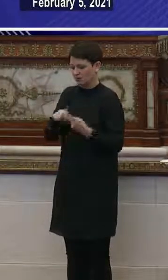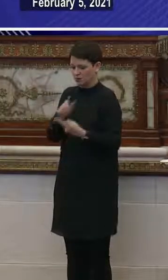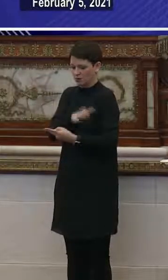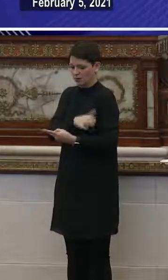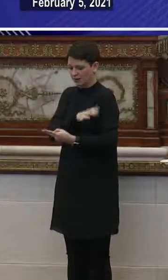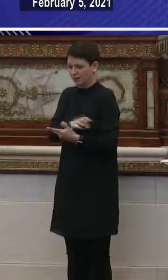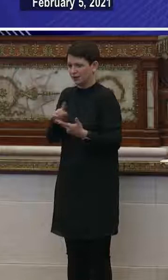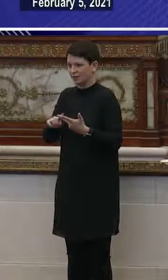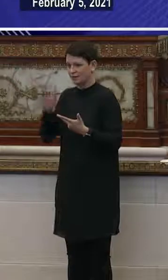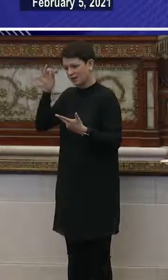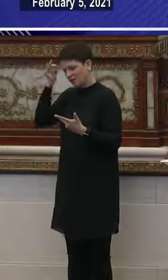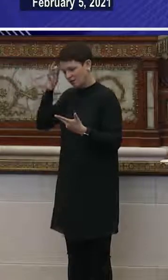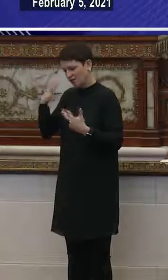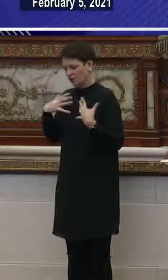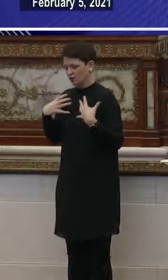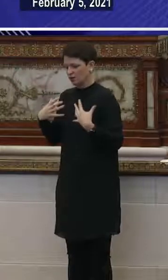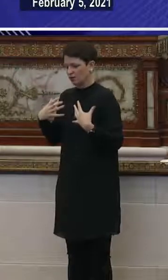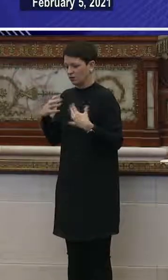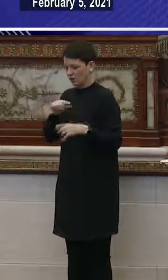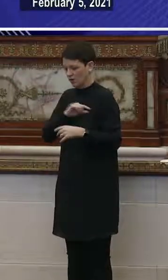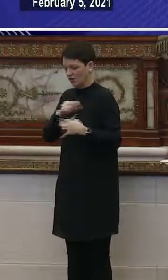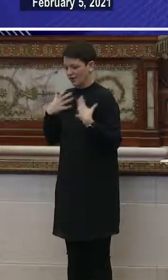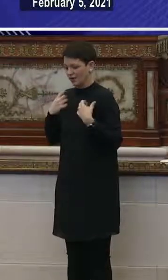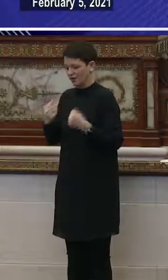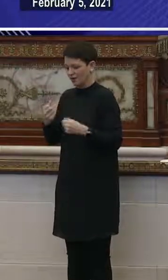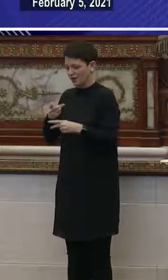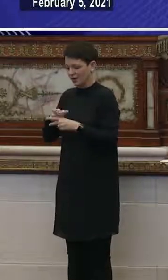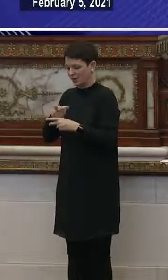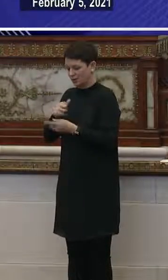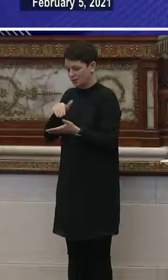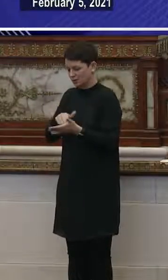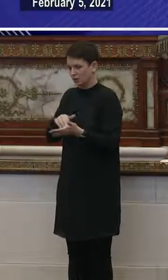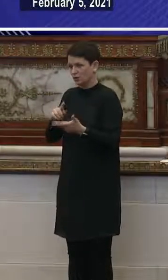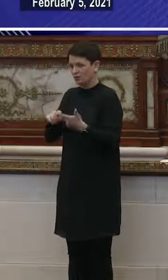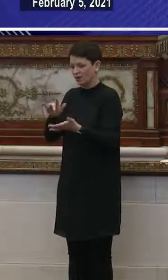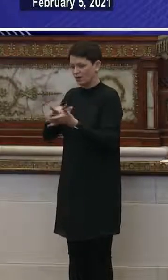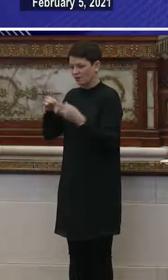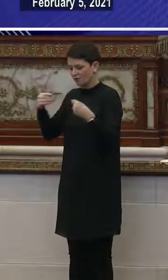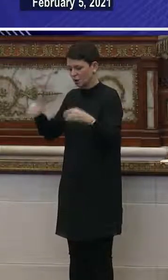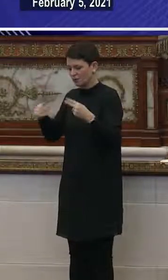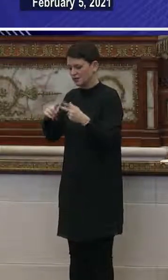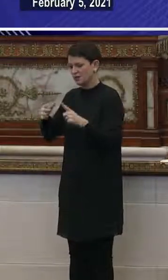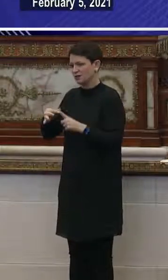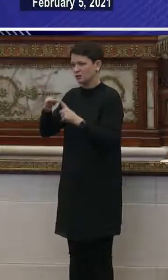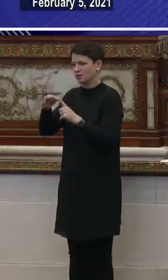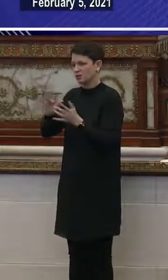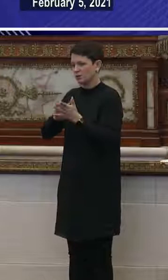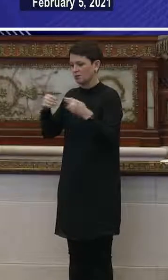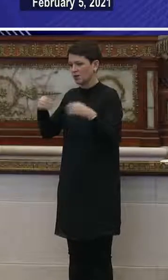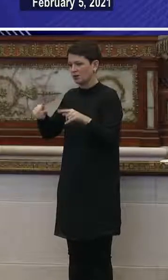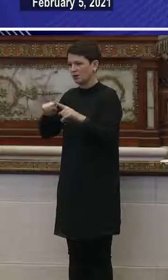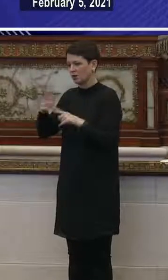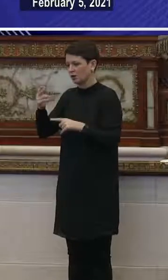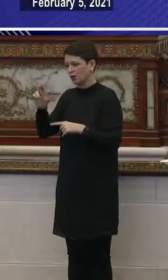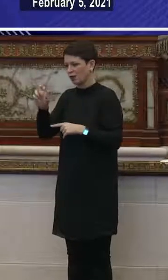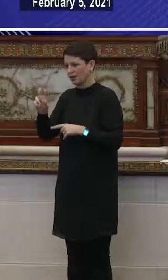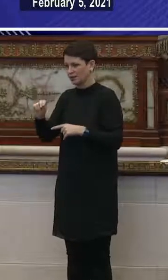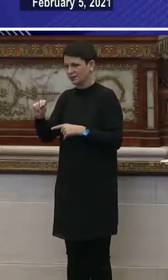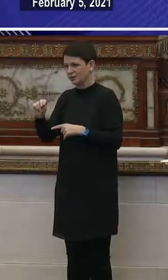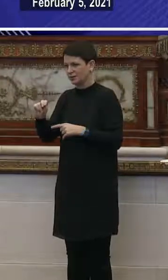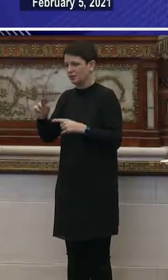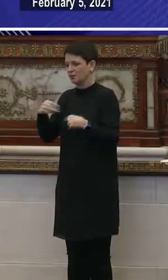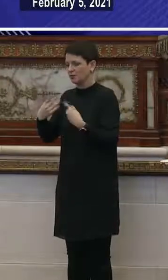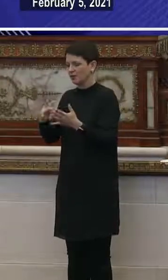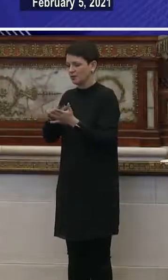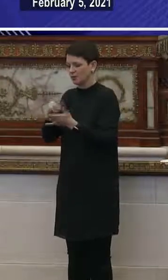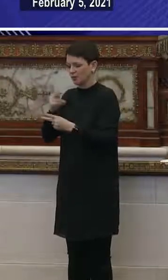clinics, federally qualified healthcare centers, dialysis centers, pharmacies, and specialty medical providers, such as Horizon, the organization that provides medical care